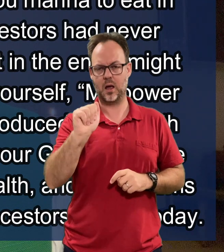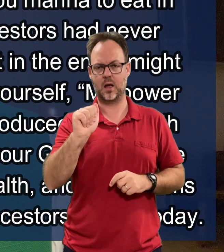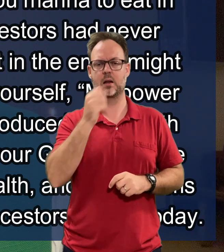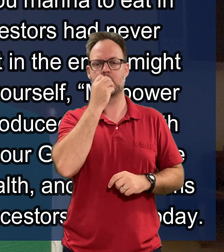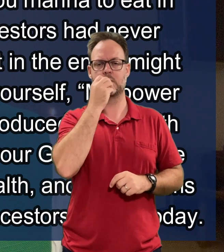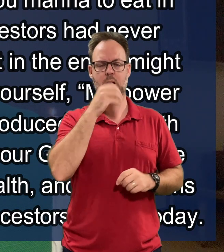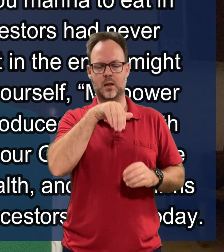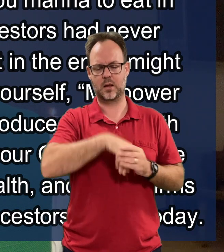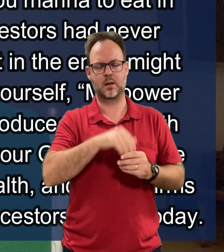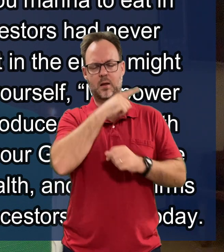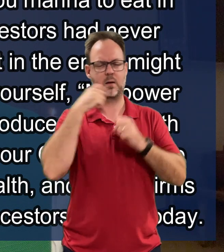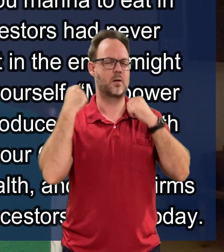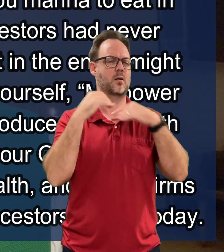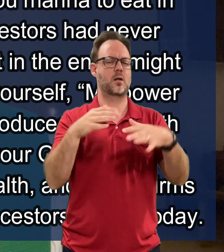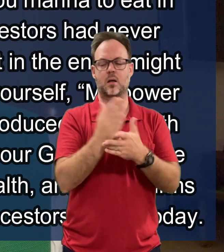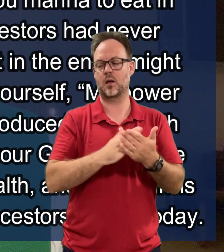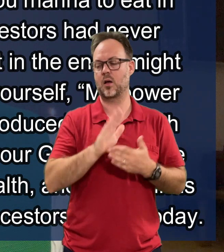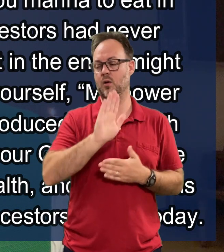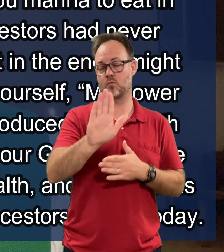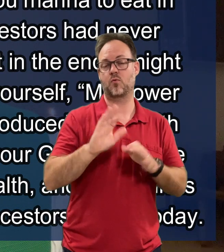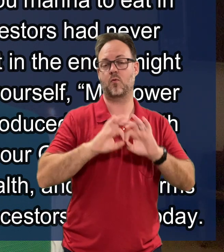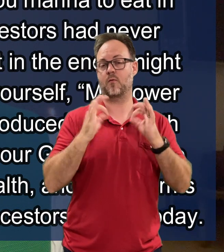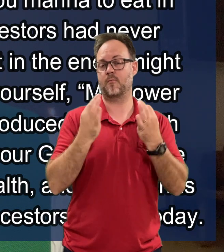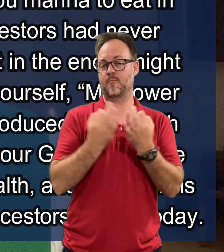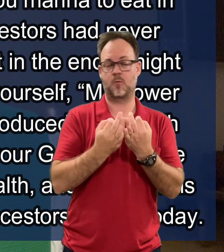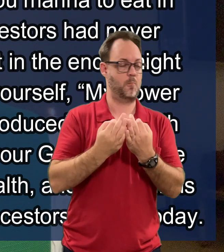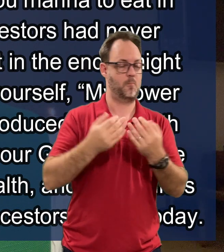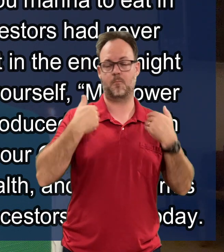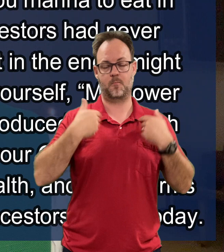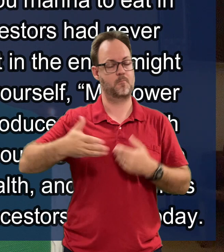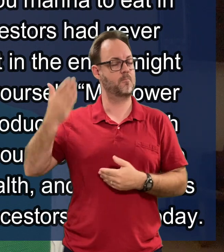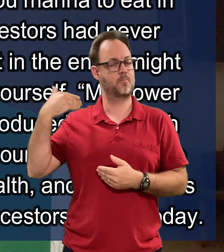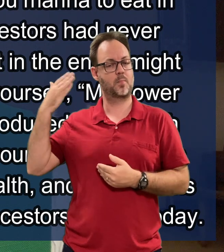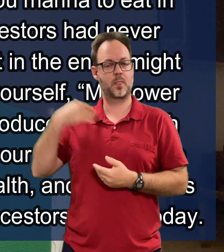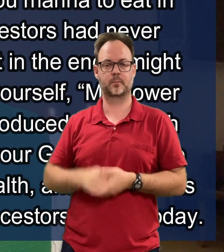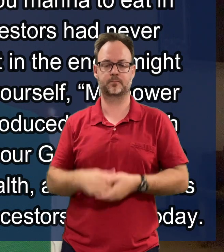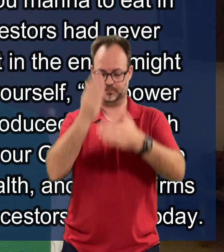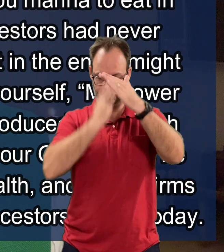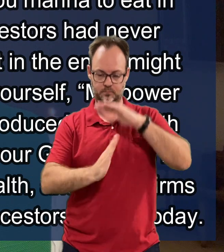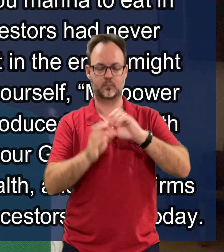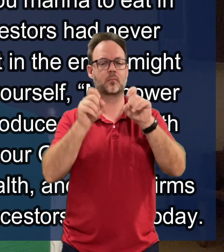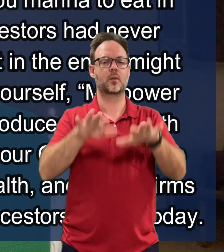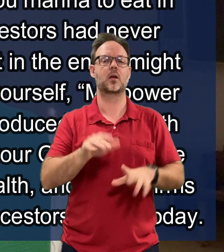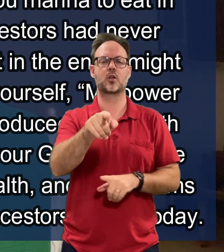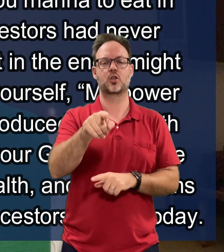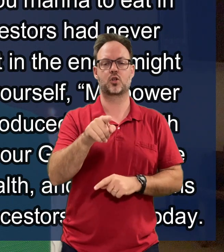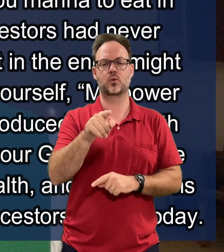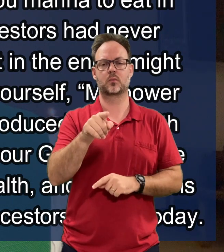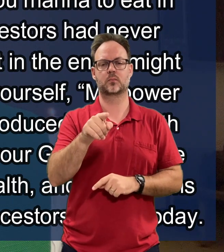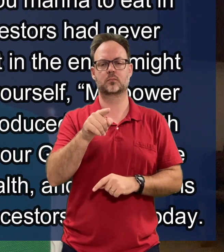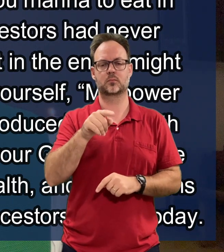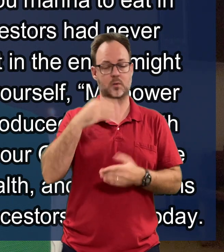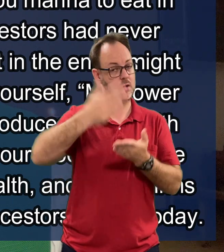wilderness, and something your ancestors had not even known, to humble and test you, so then that in